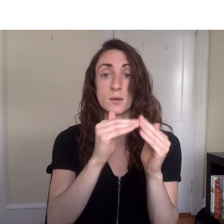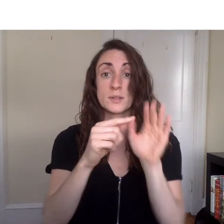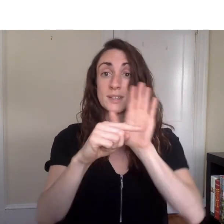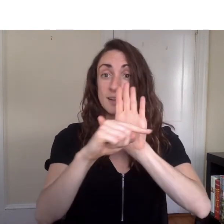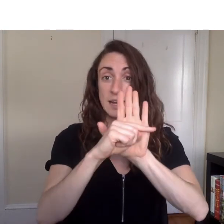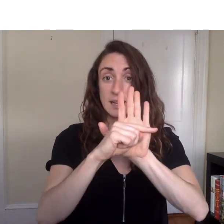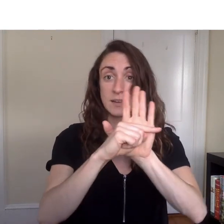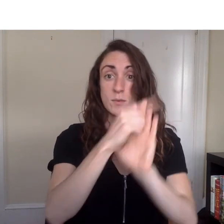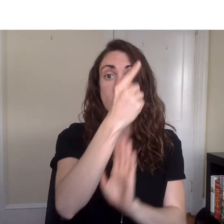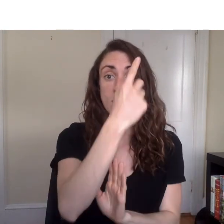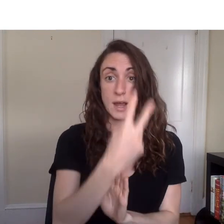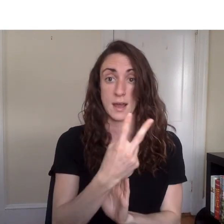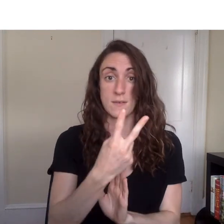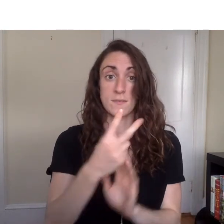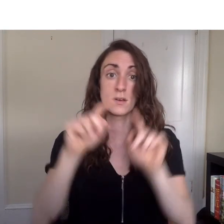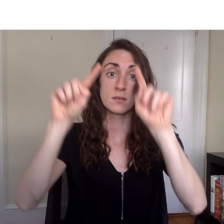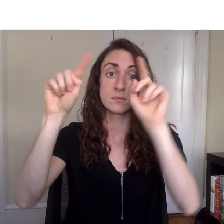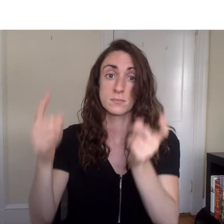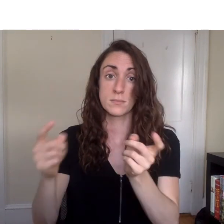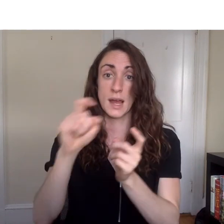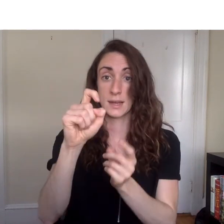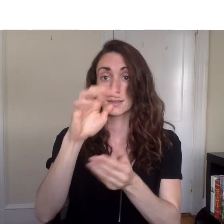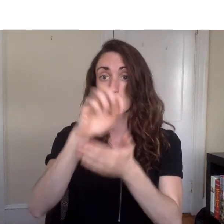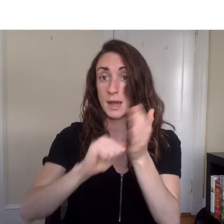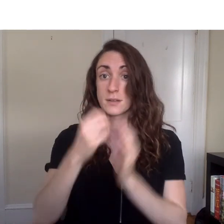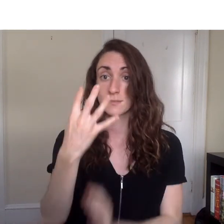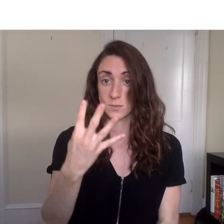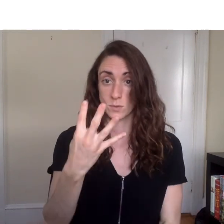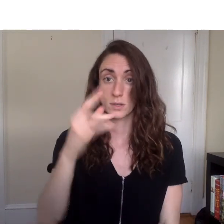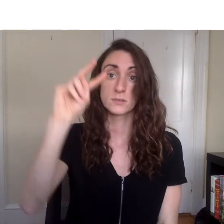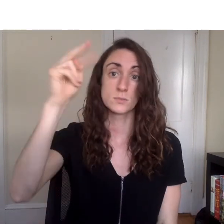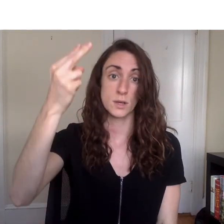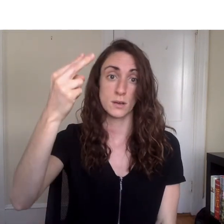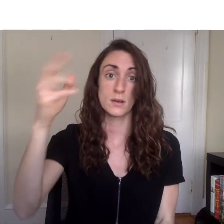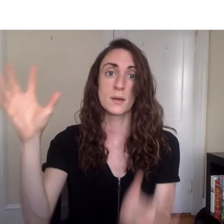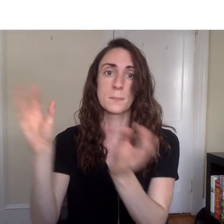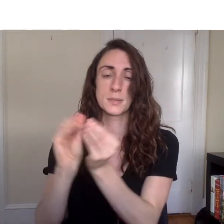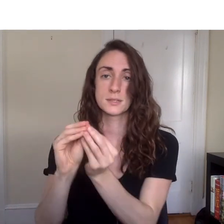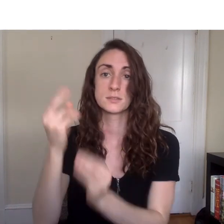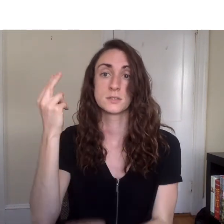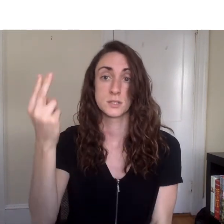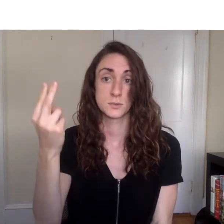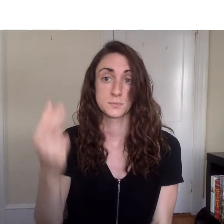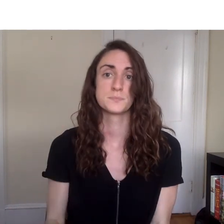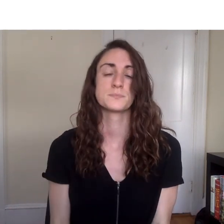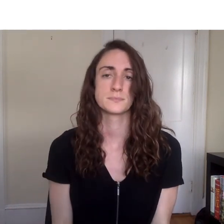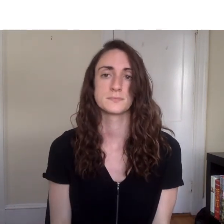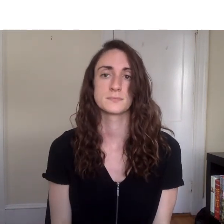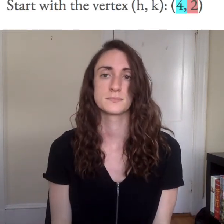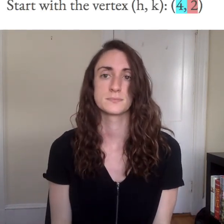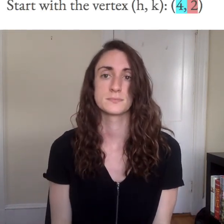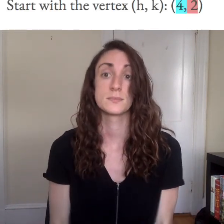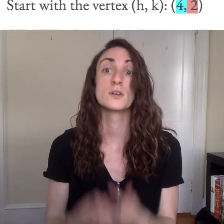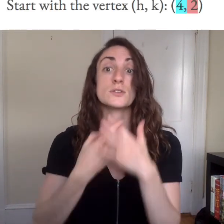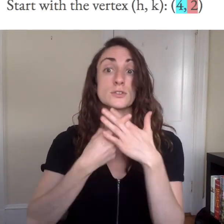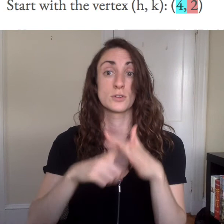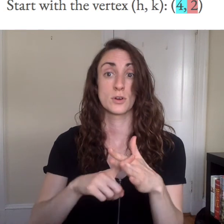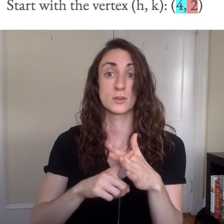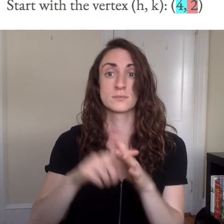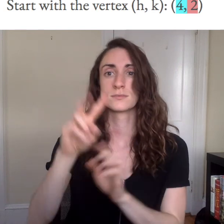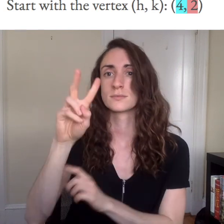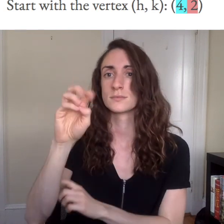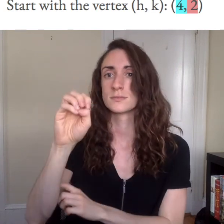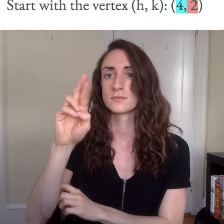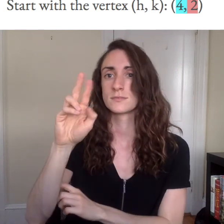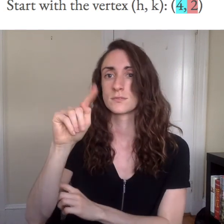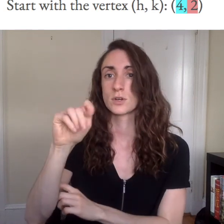equals negative 1/2 x minus 4 quantity squared plus 2. So we'll start with that vertex, that point